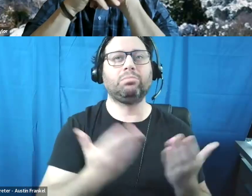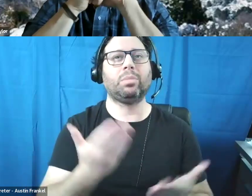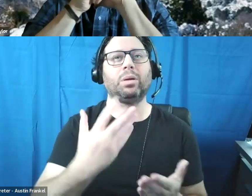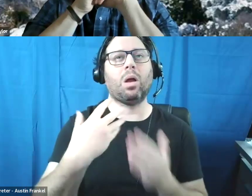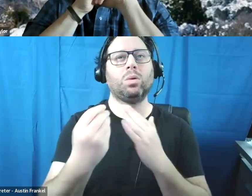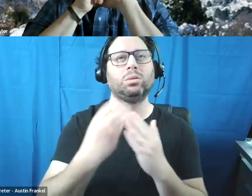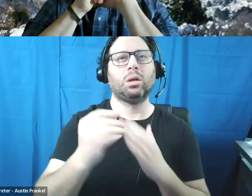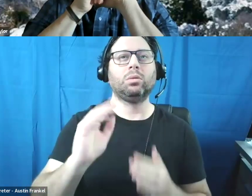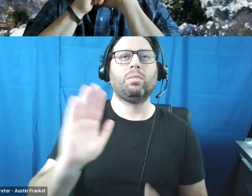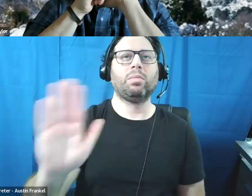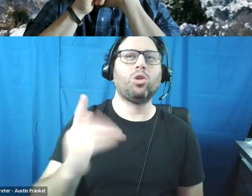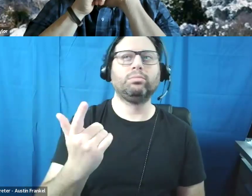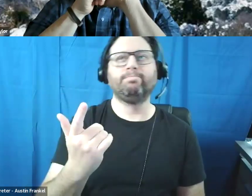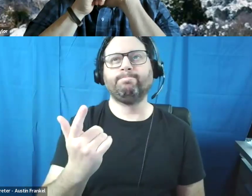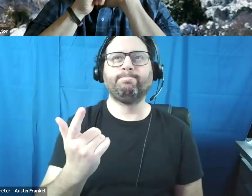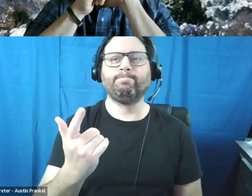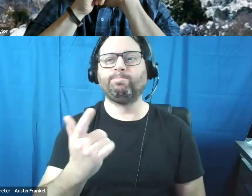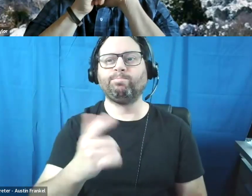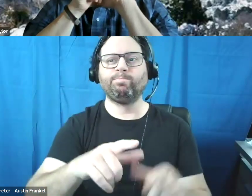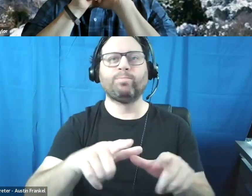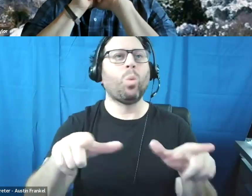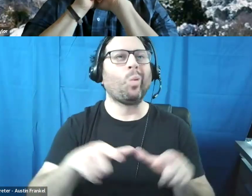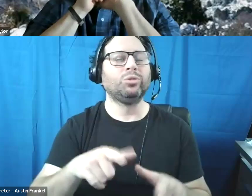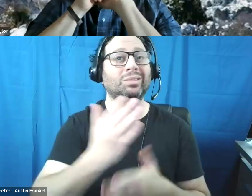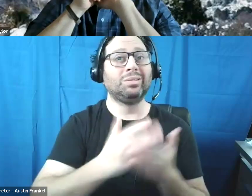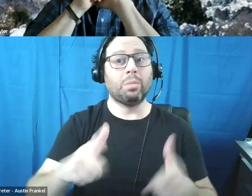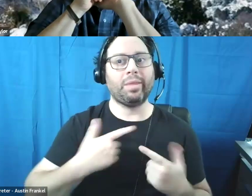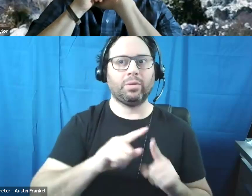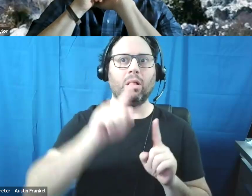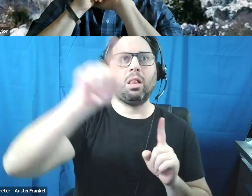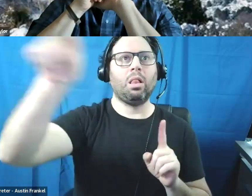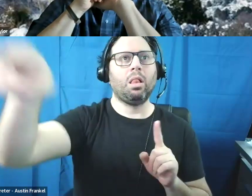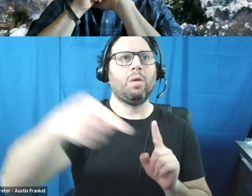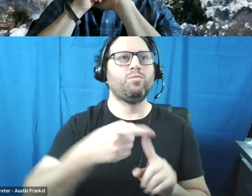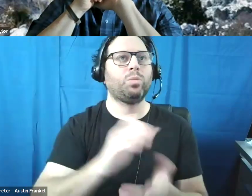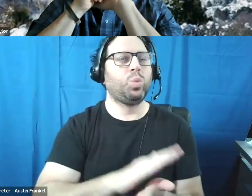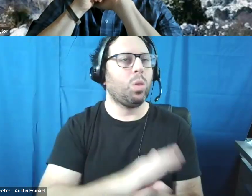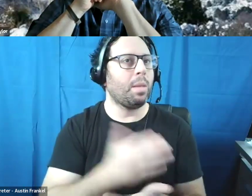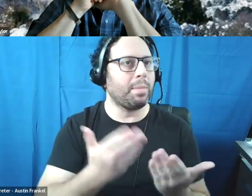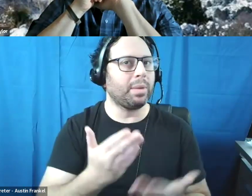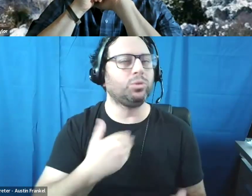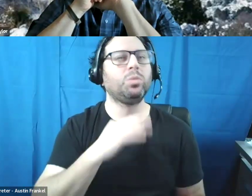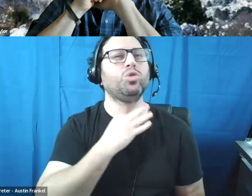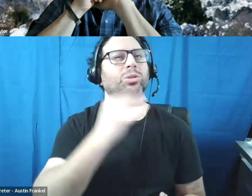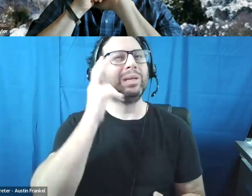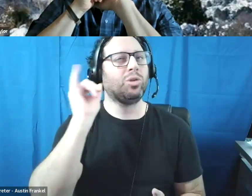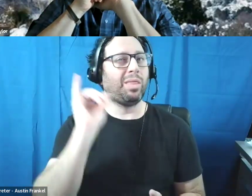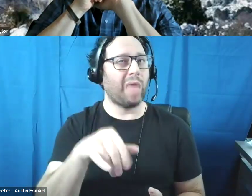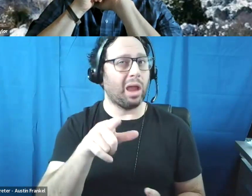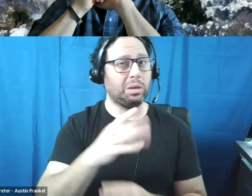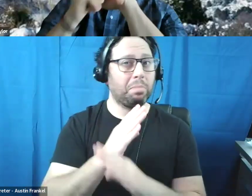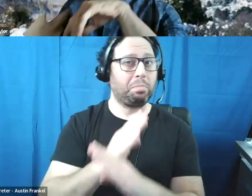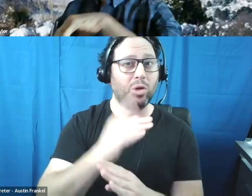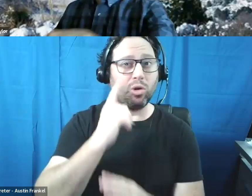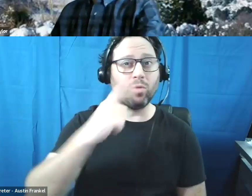of their, some may live far away from the campus. I'm curious to hear if that has been a